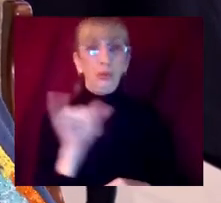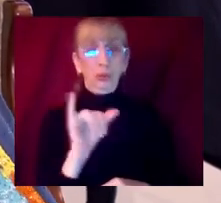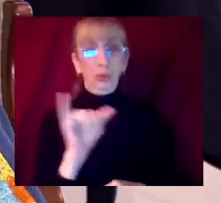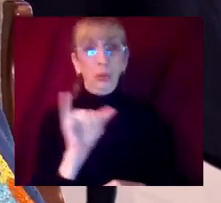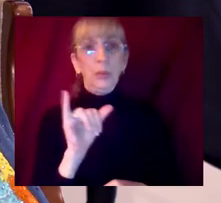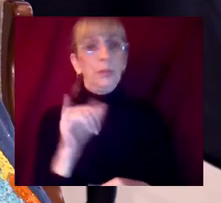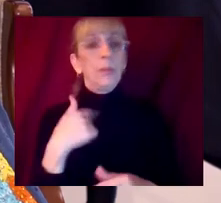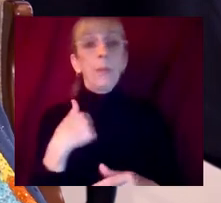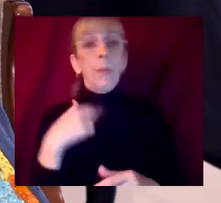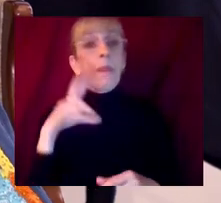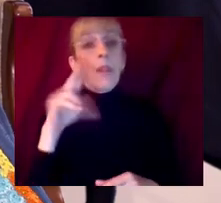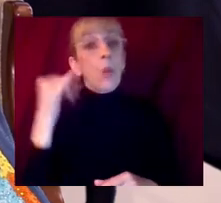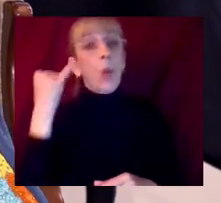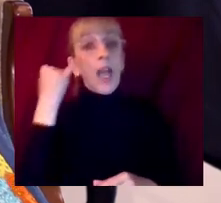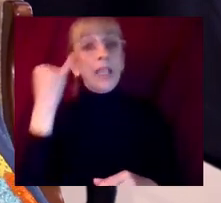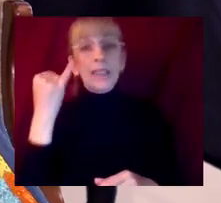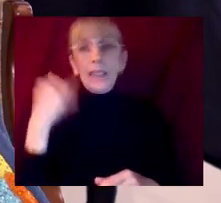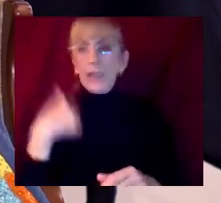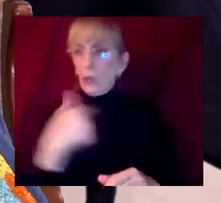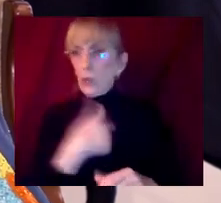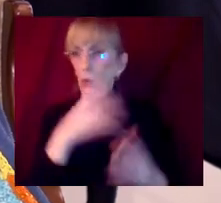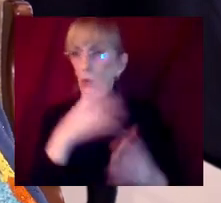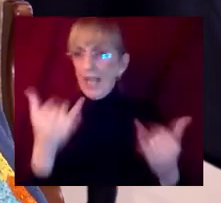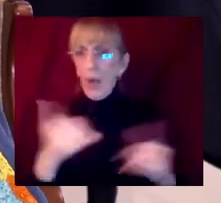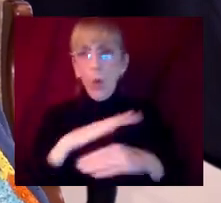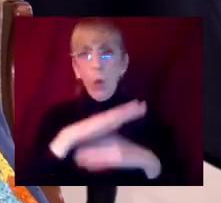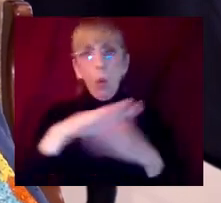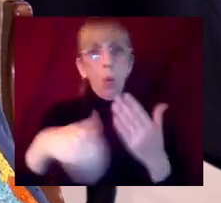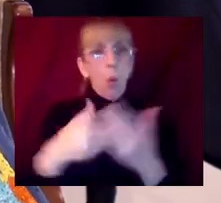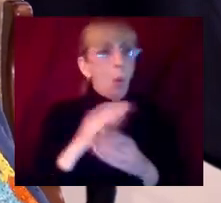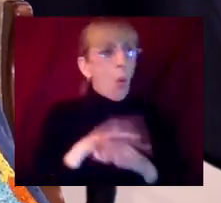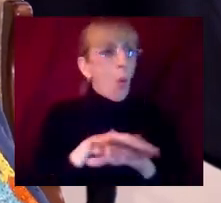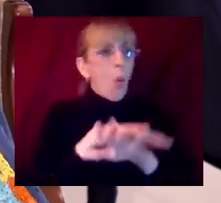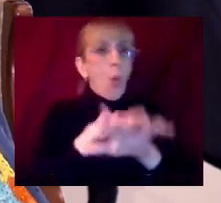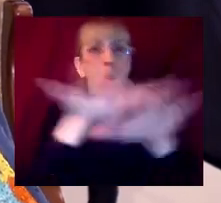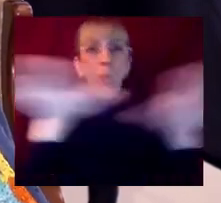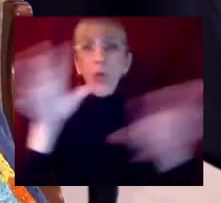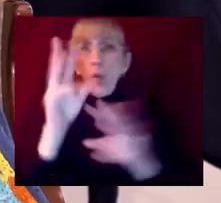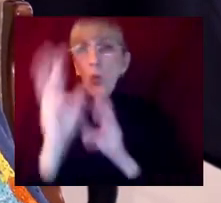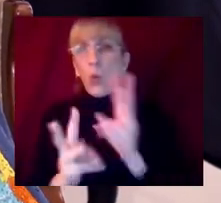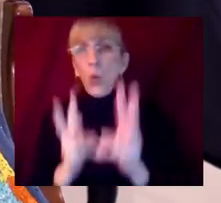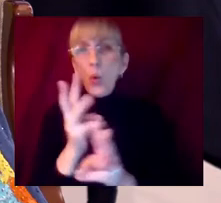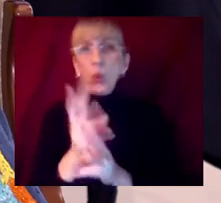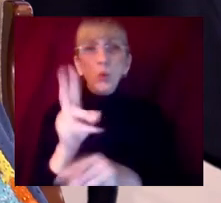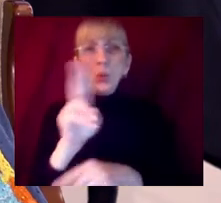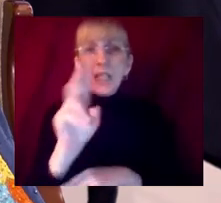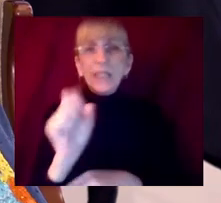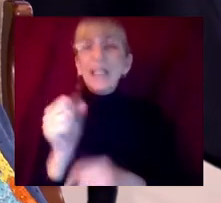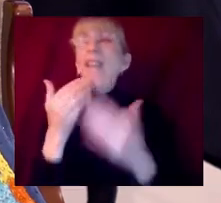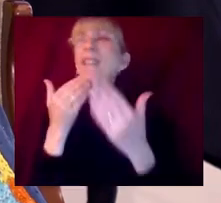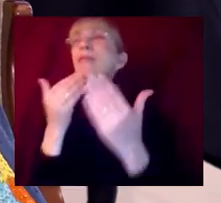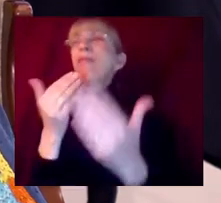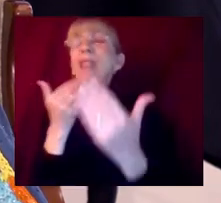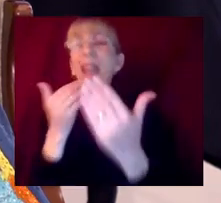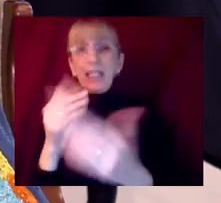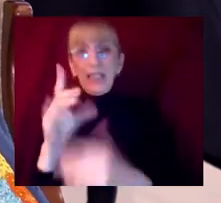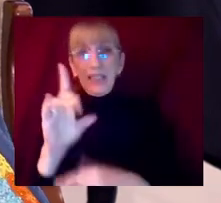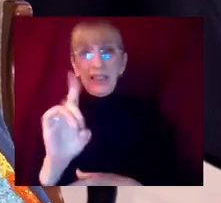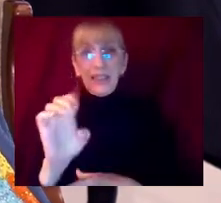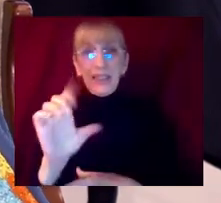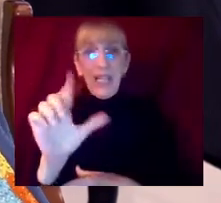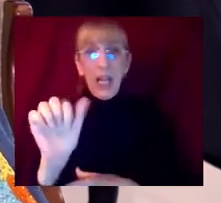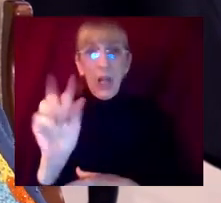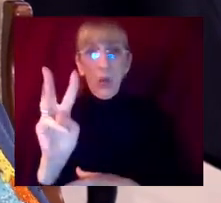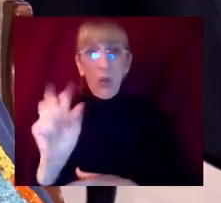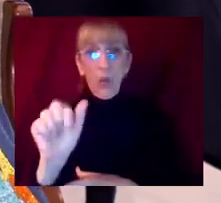that we would be all over the world now. You know, we're all over the United States, and thanks so much to Delaware for taking it